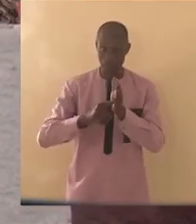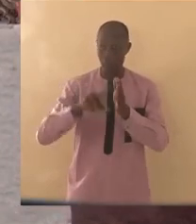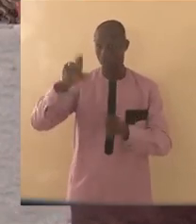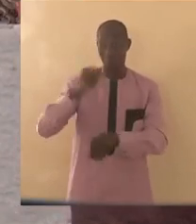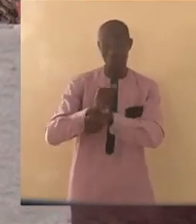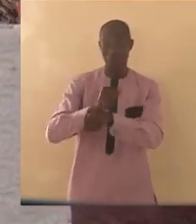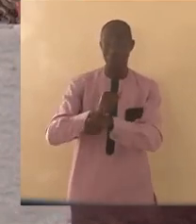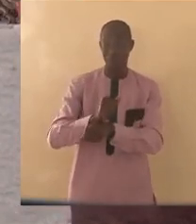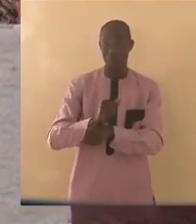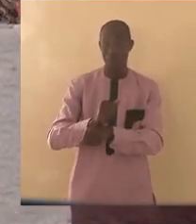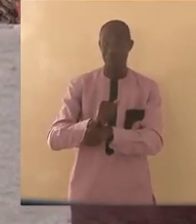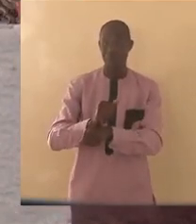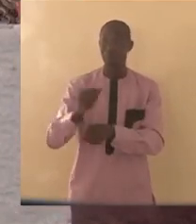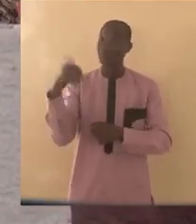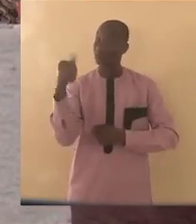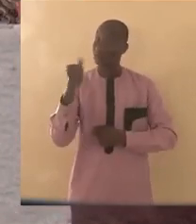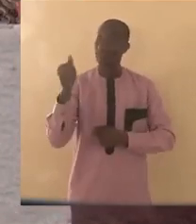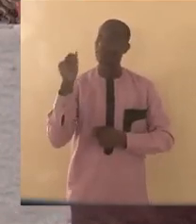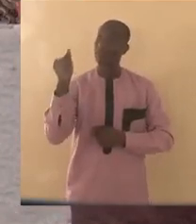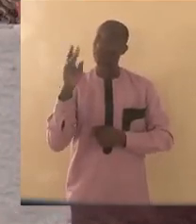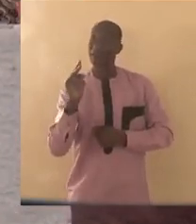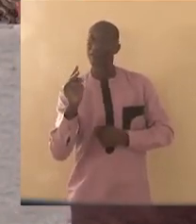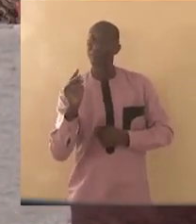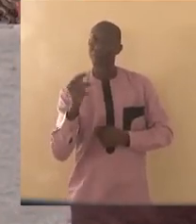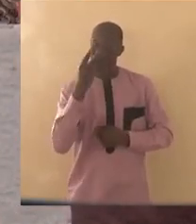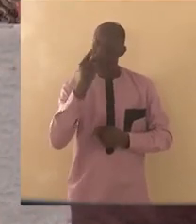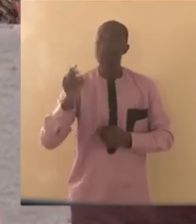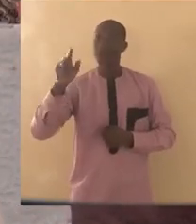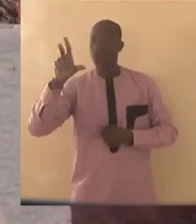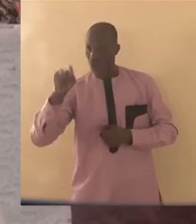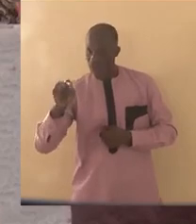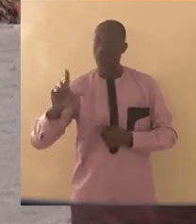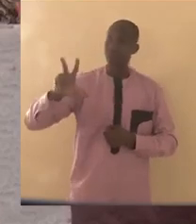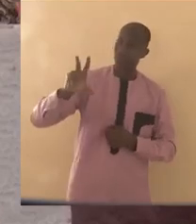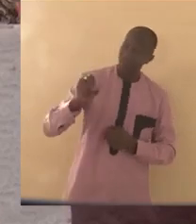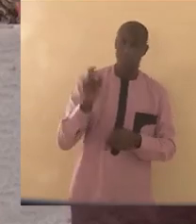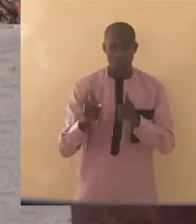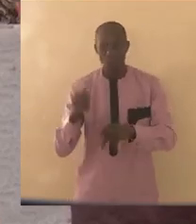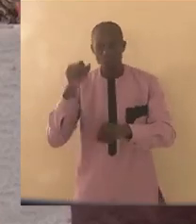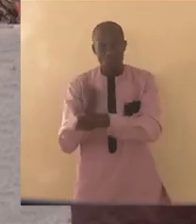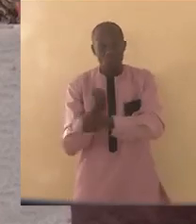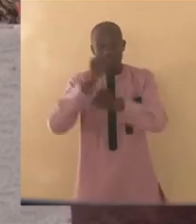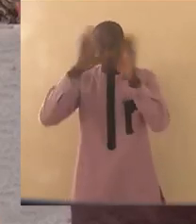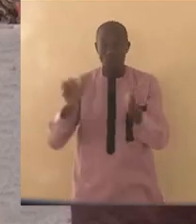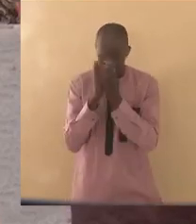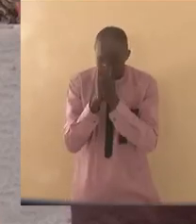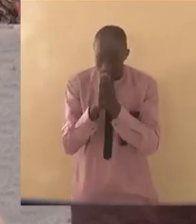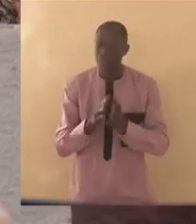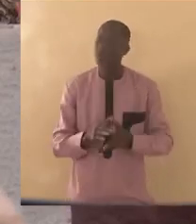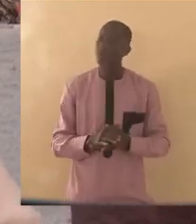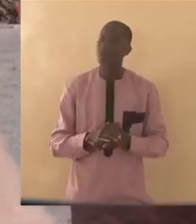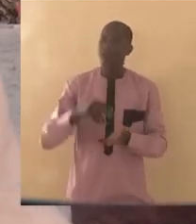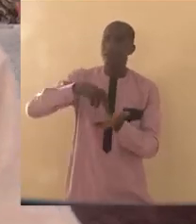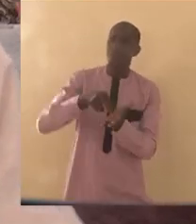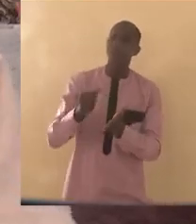isn't it? On a Monday morning, 10 a.m., and you can see 20, 30, 40 people on the mountain, on the prayer